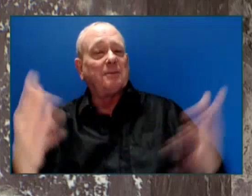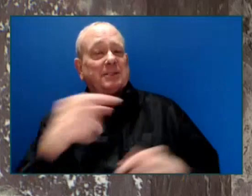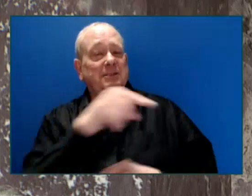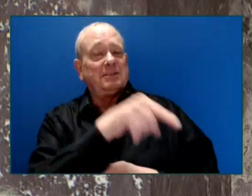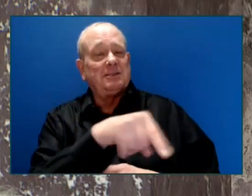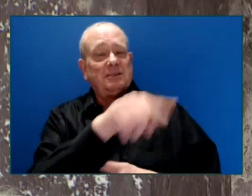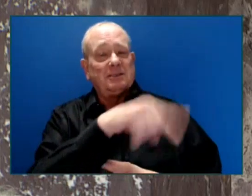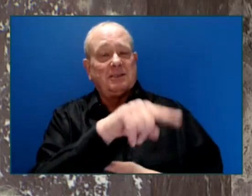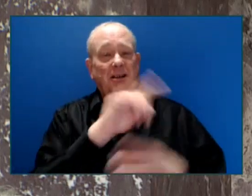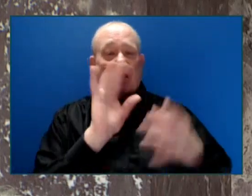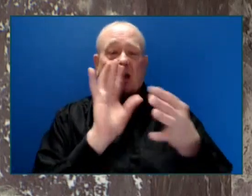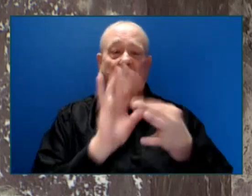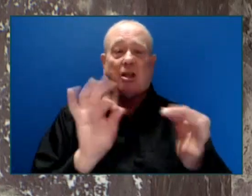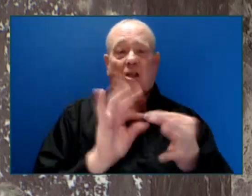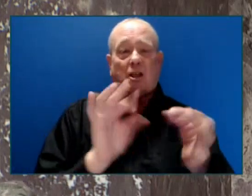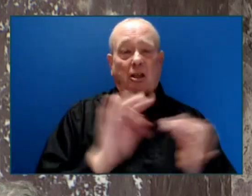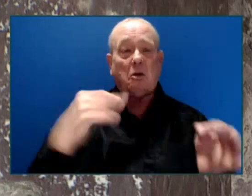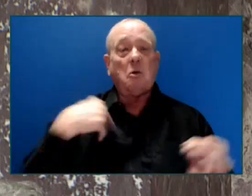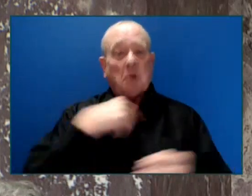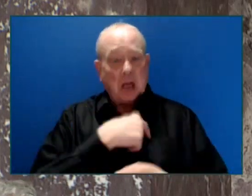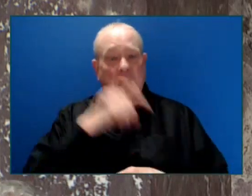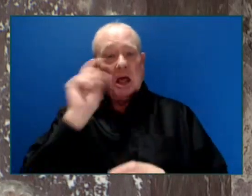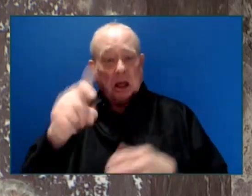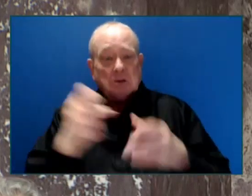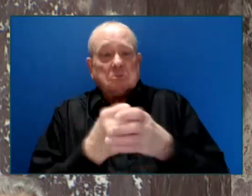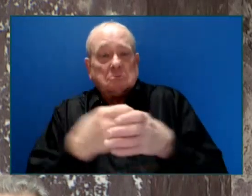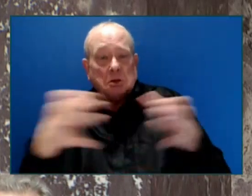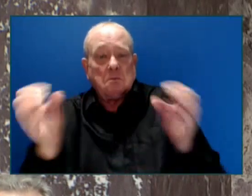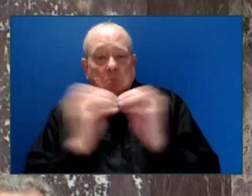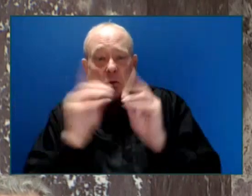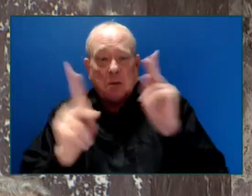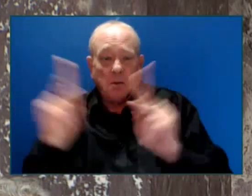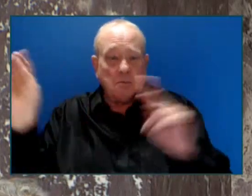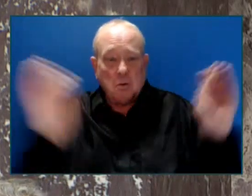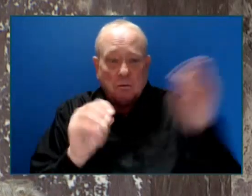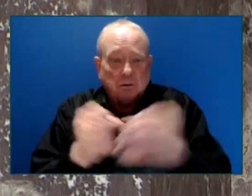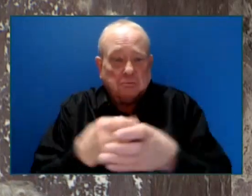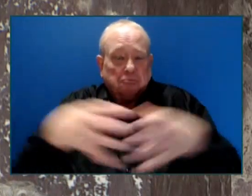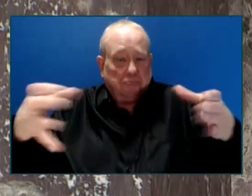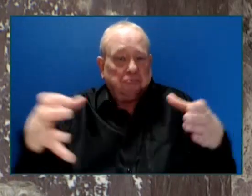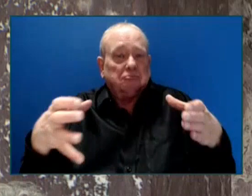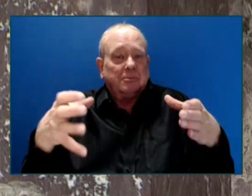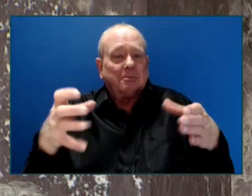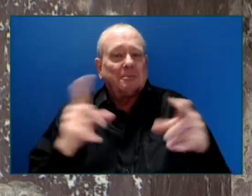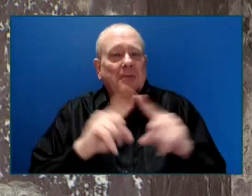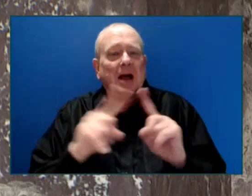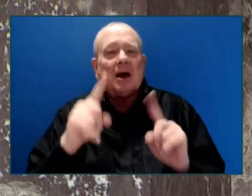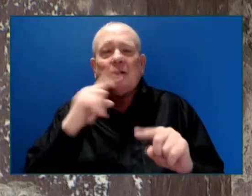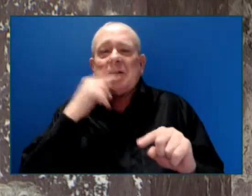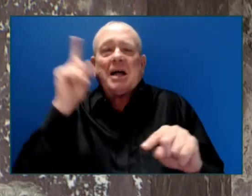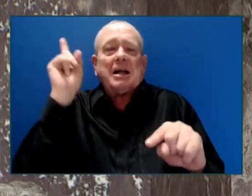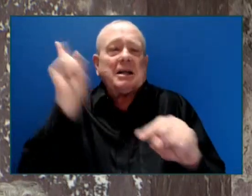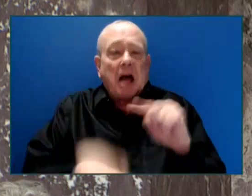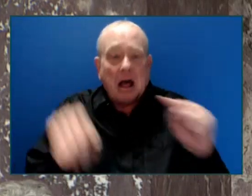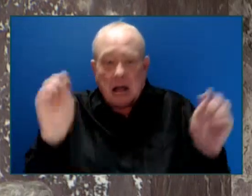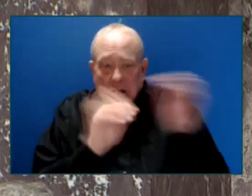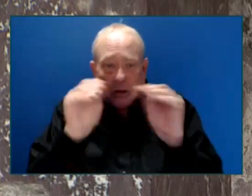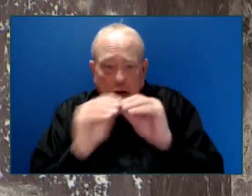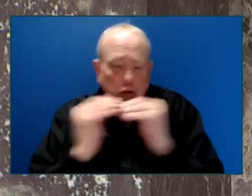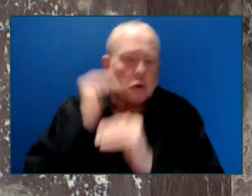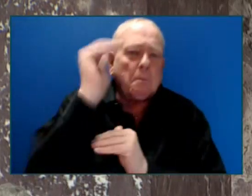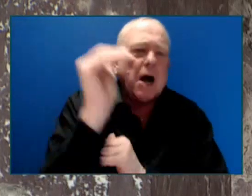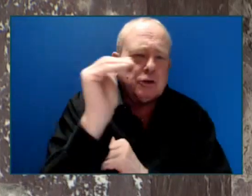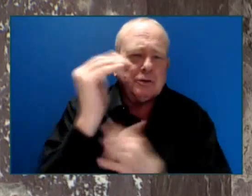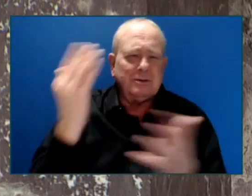say we need density and then say we don't want density. You can't have it both ways. Okay? You know best. Oh, and he says he